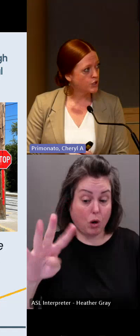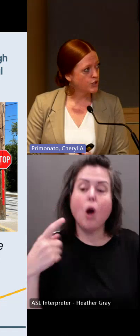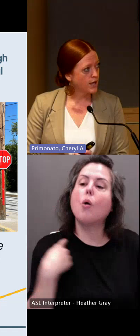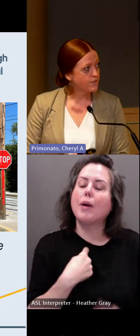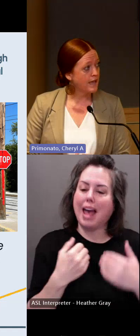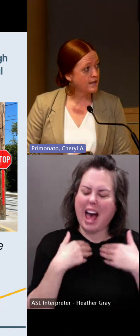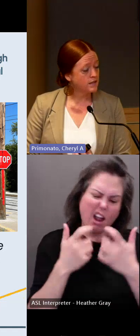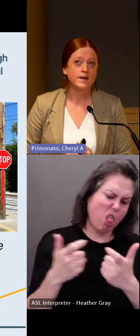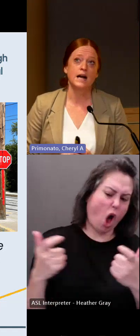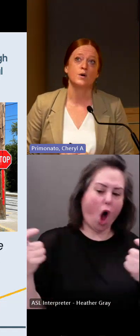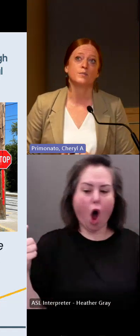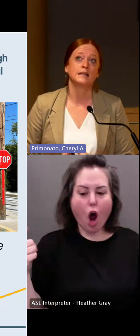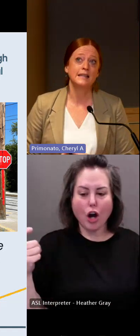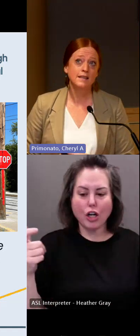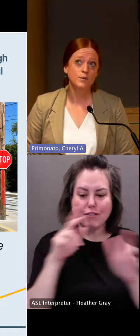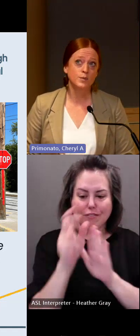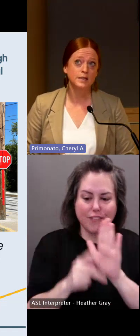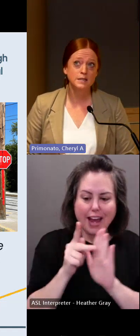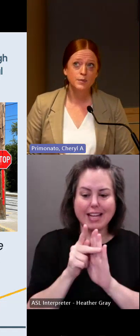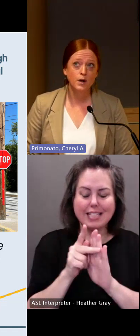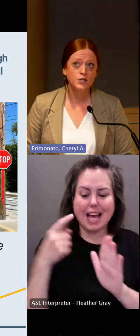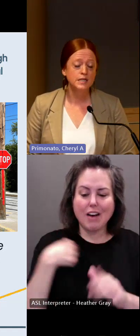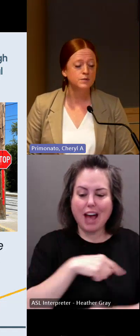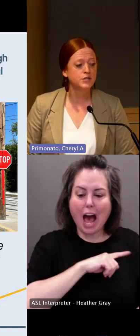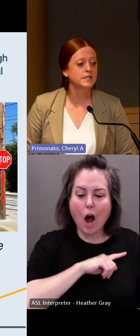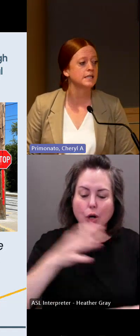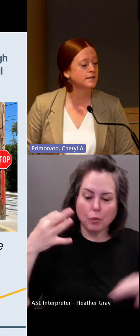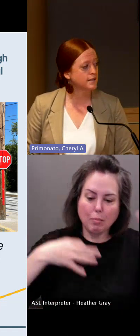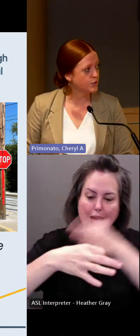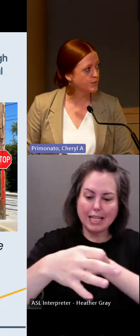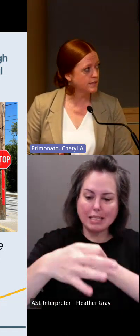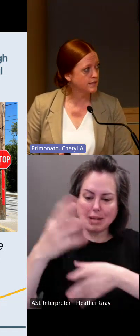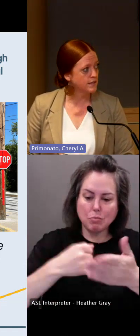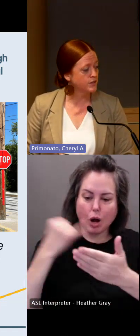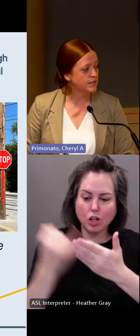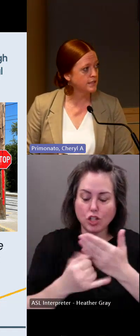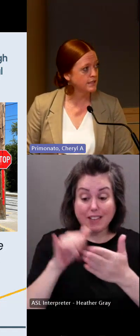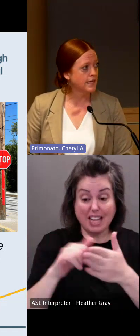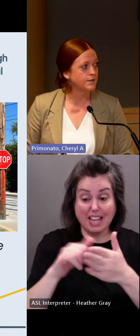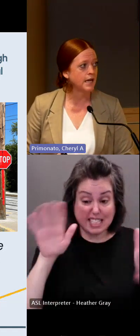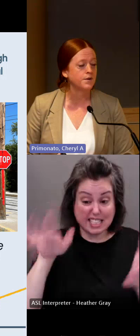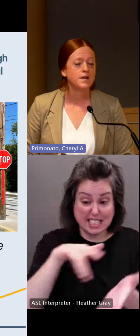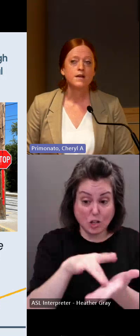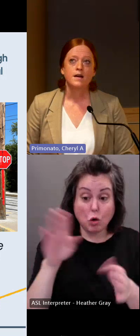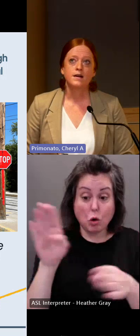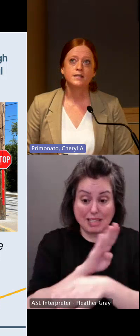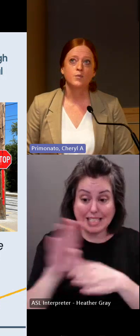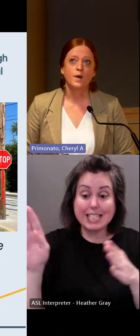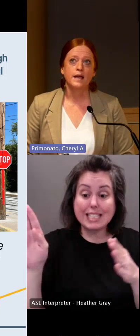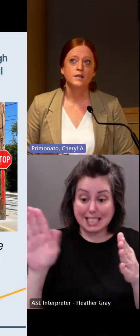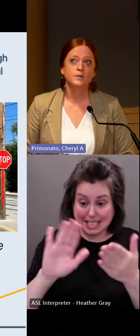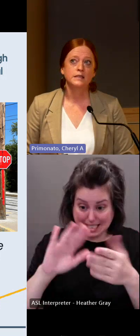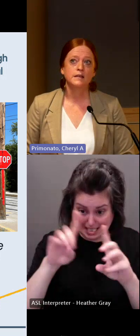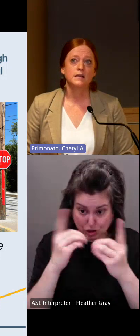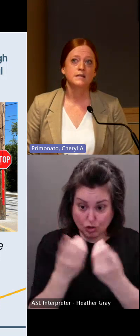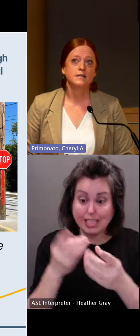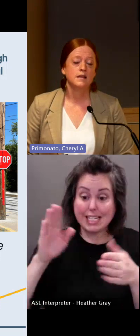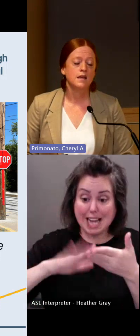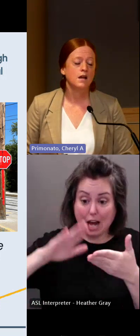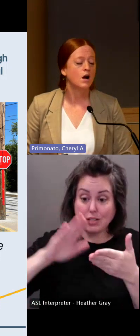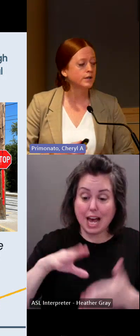very large phase of our Flint replacement project, which is in the central business district in the downtown subway. The